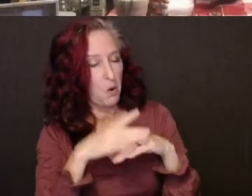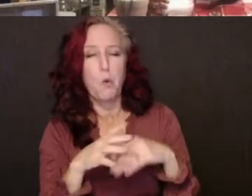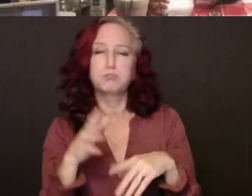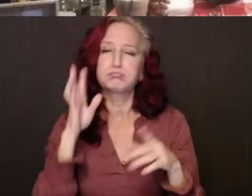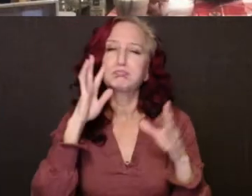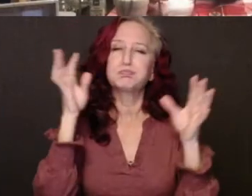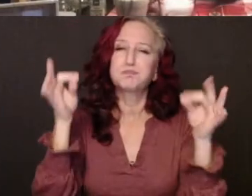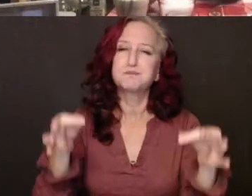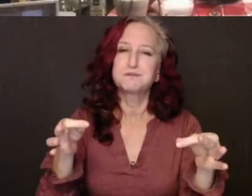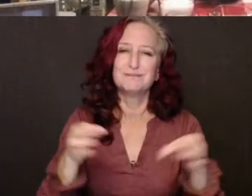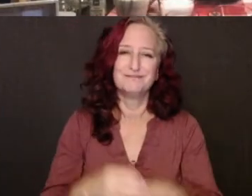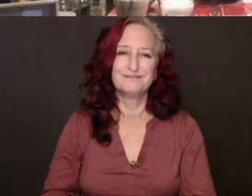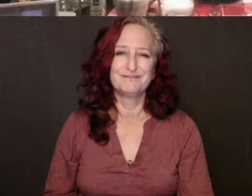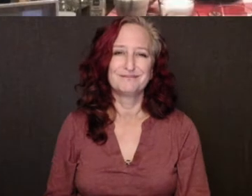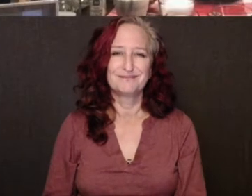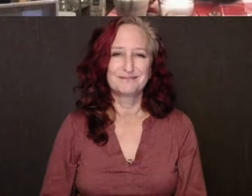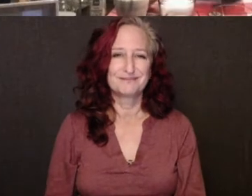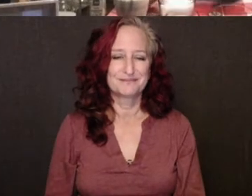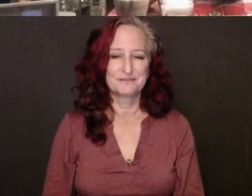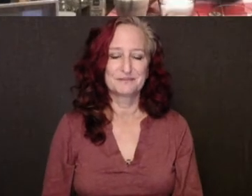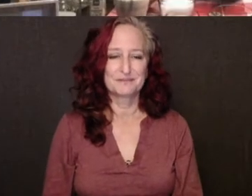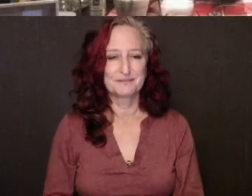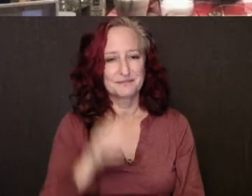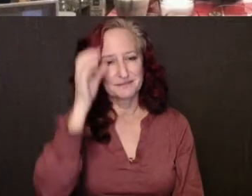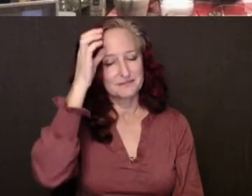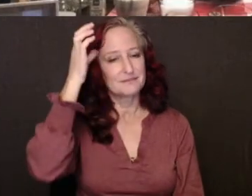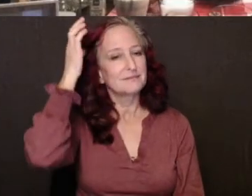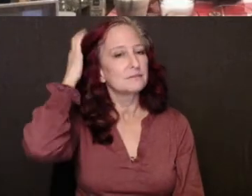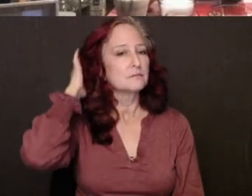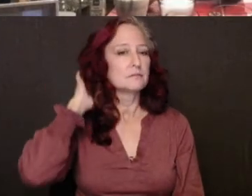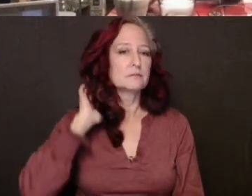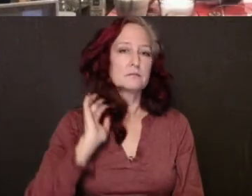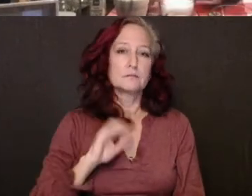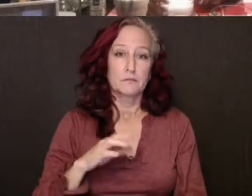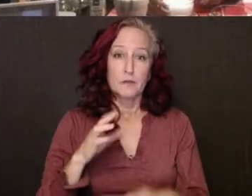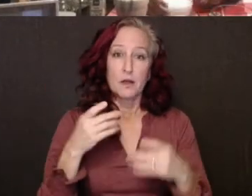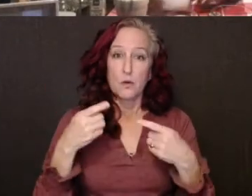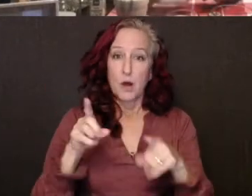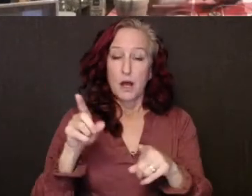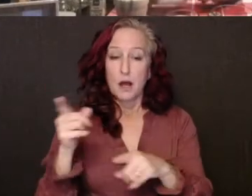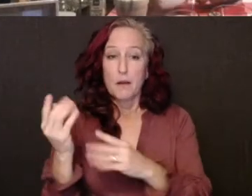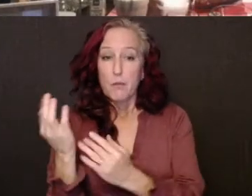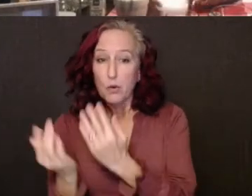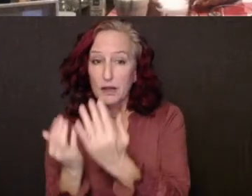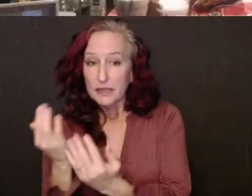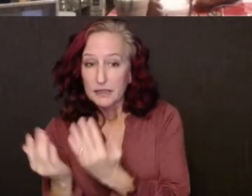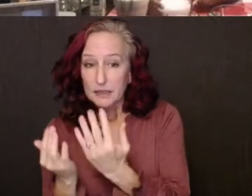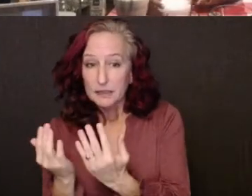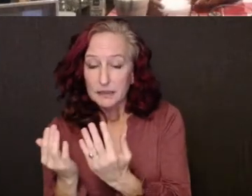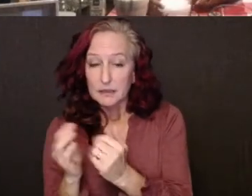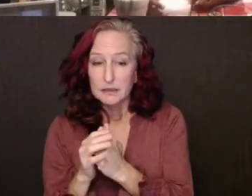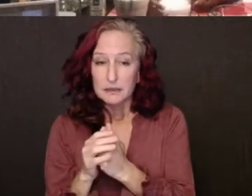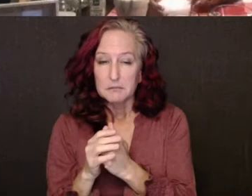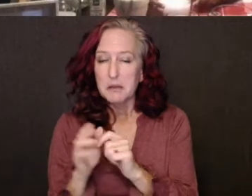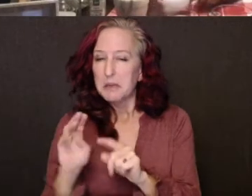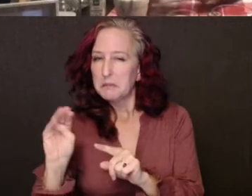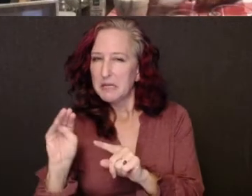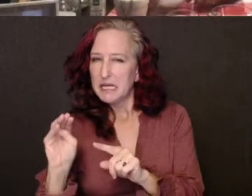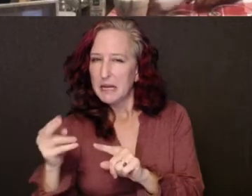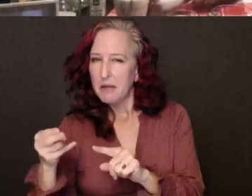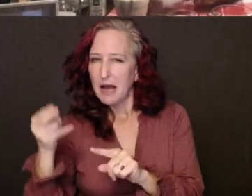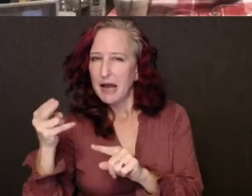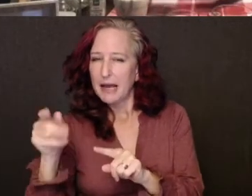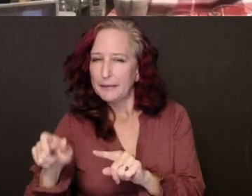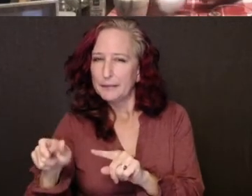But sago is really like, it's really easy to get in your local Indian store. Like every Indian store has sago for sure. So if that's something